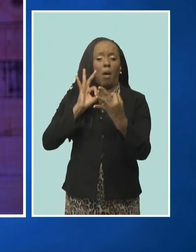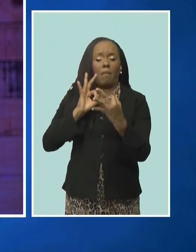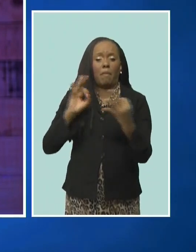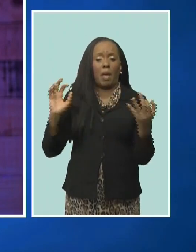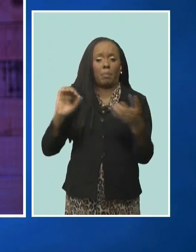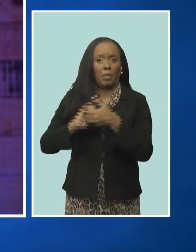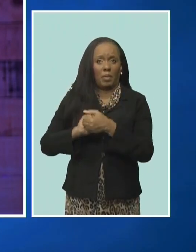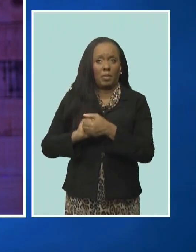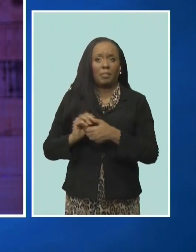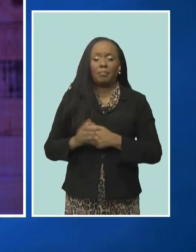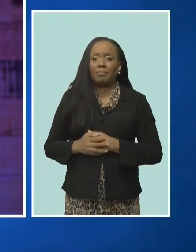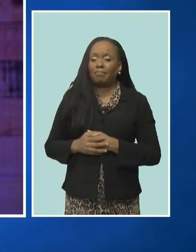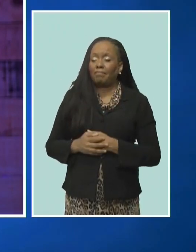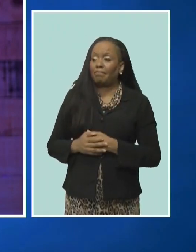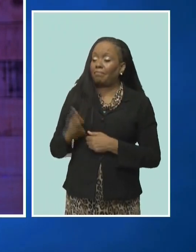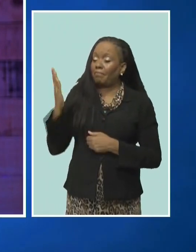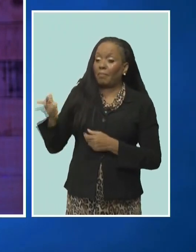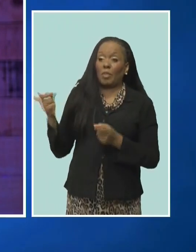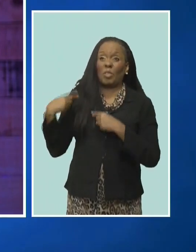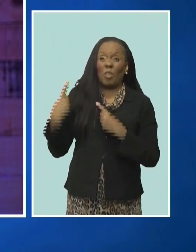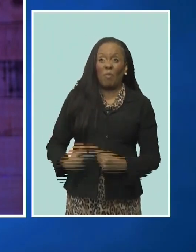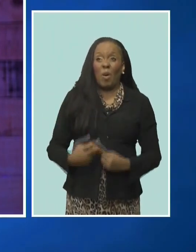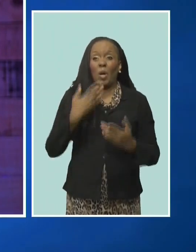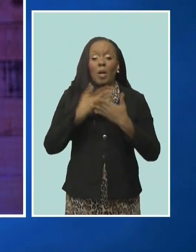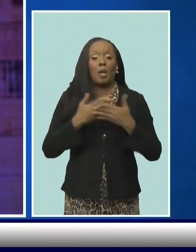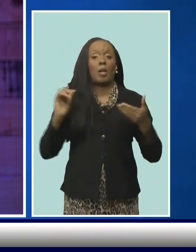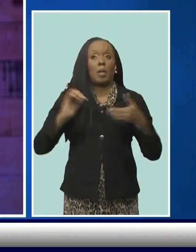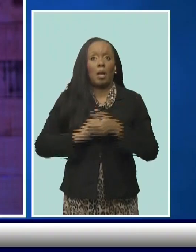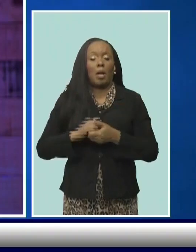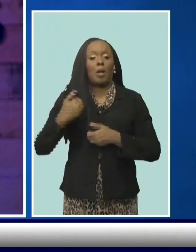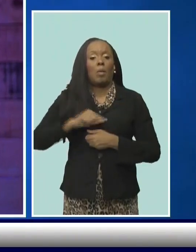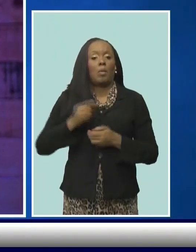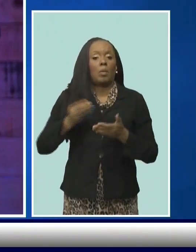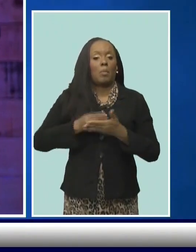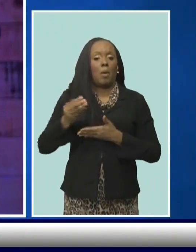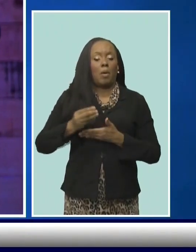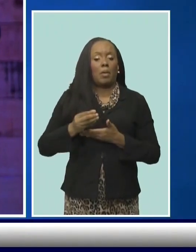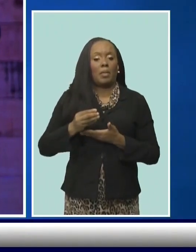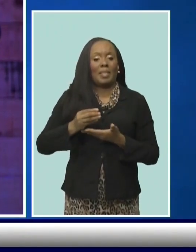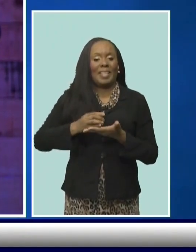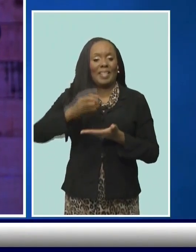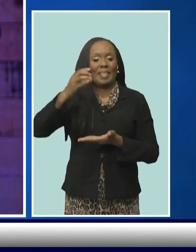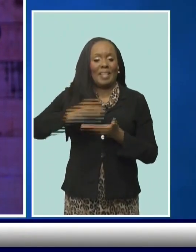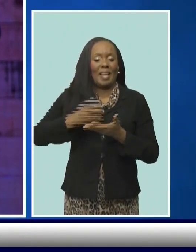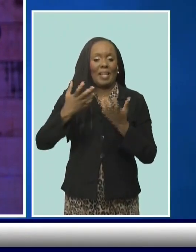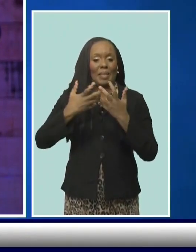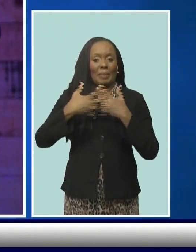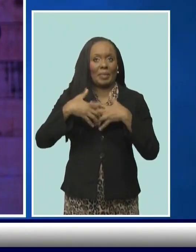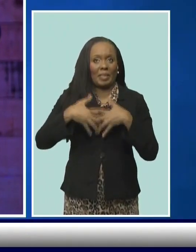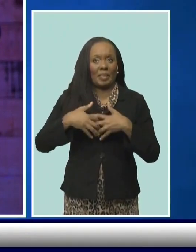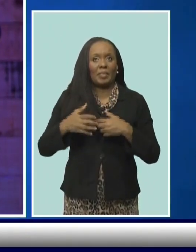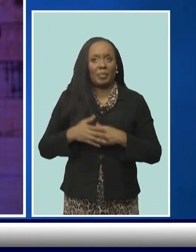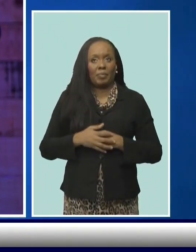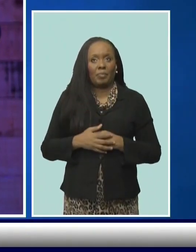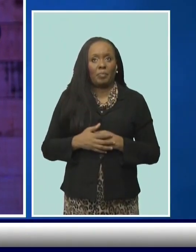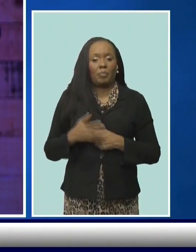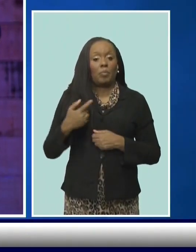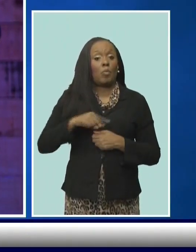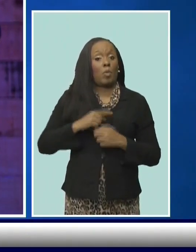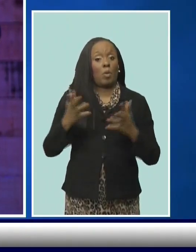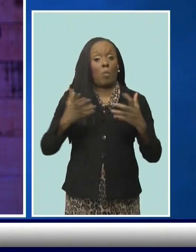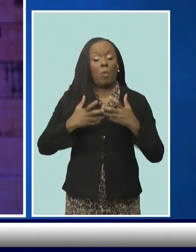a good partnership. We purchased a canning machine because we had every intention of canning our